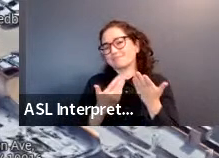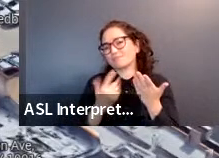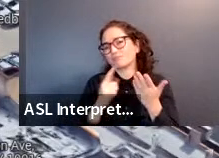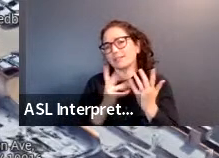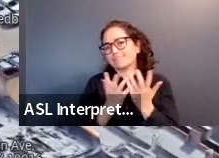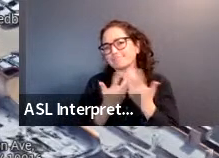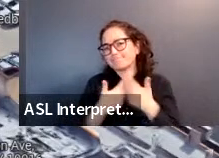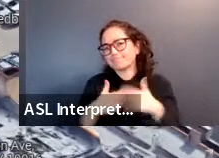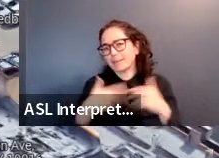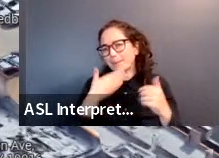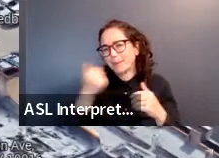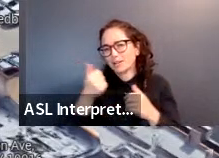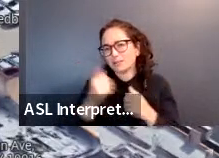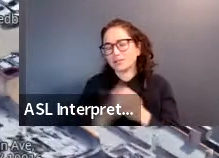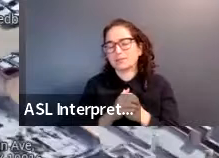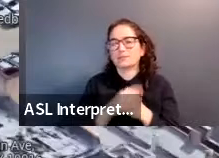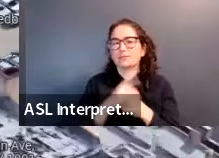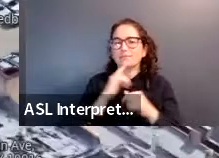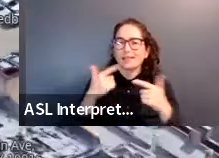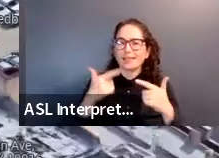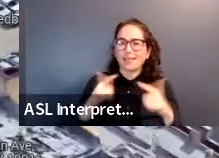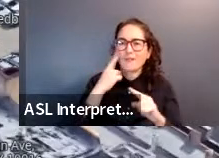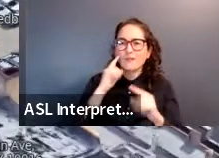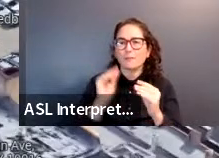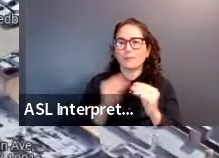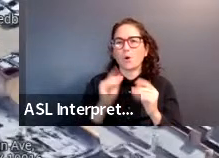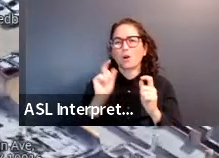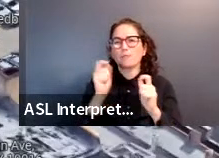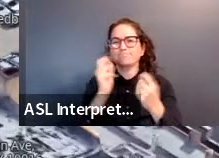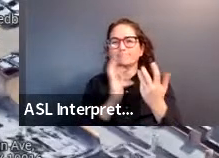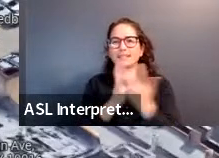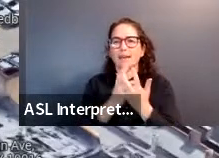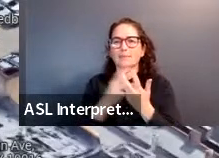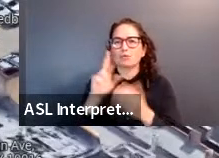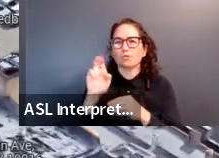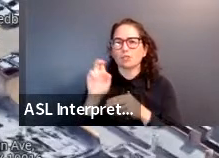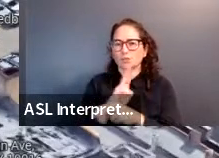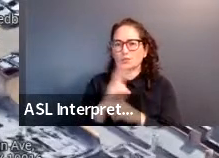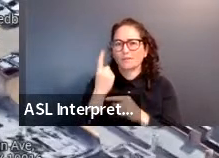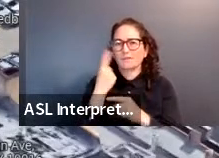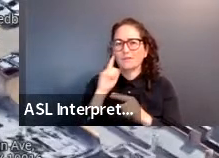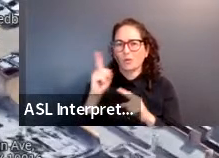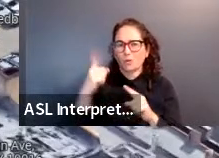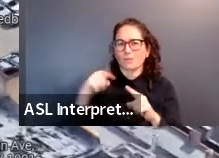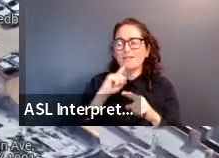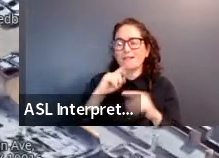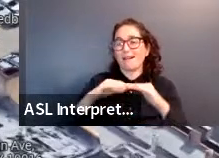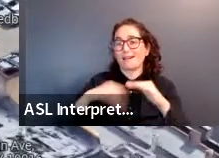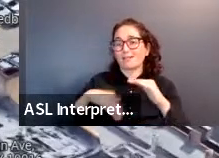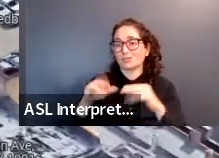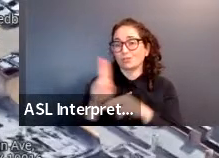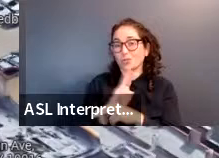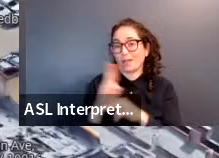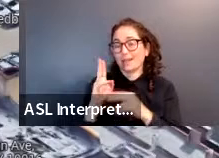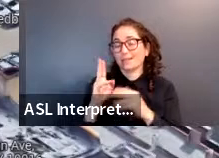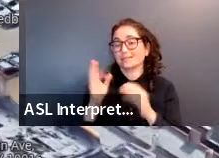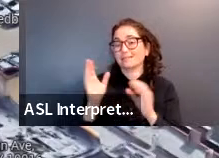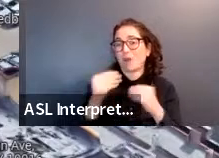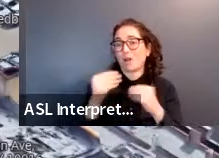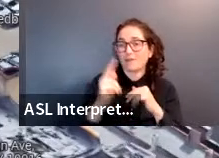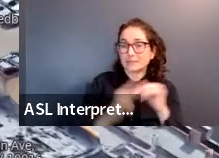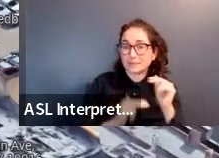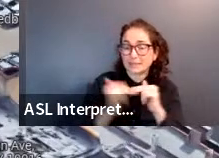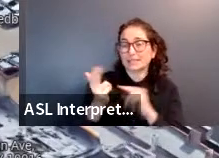better to enable more adaptive reuse of obsolete and underutilized office